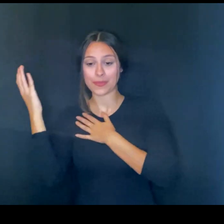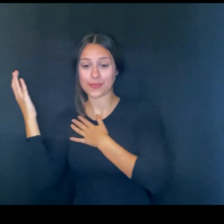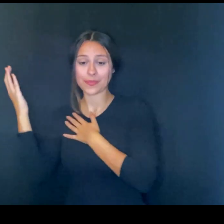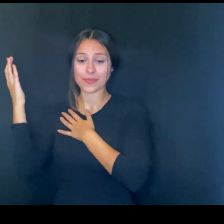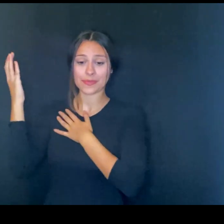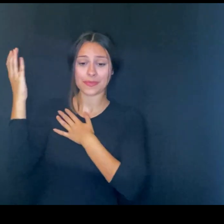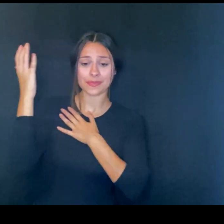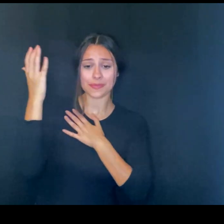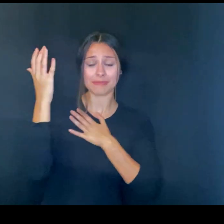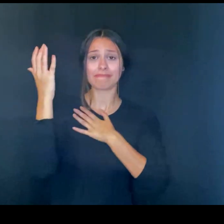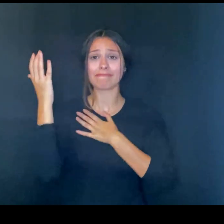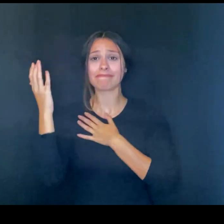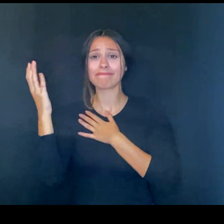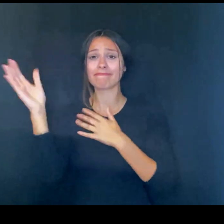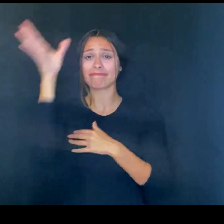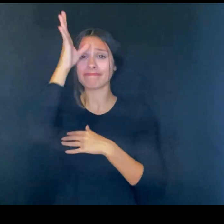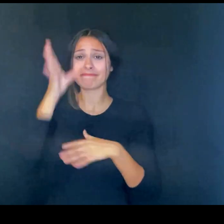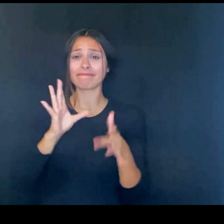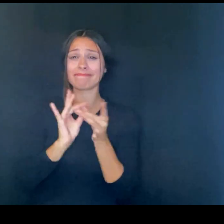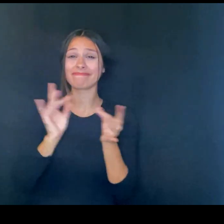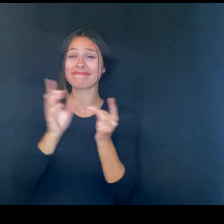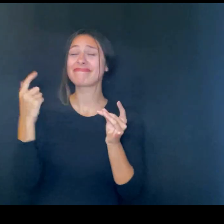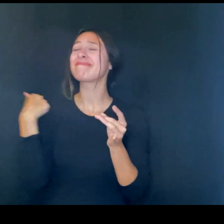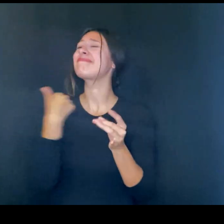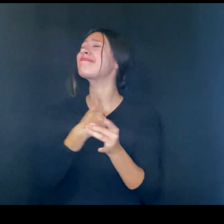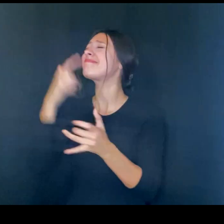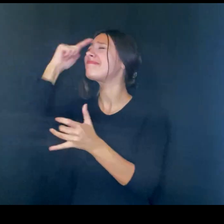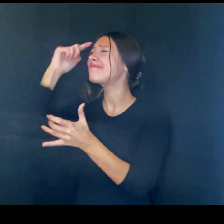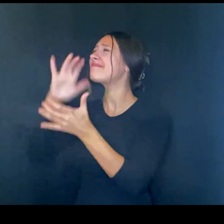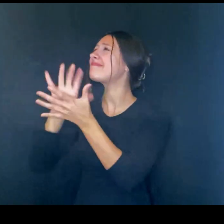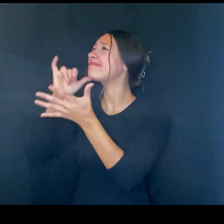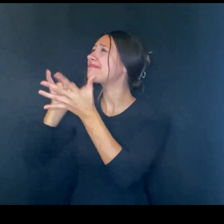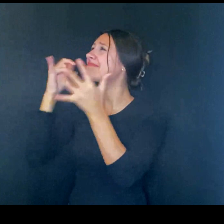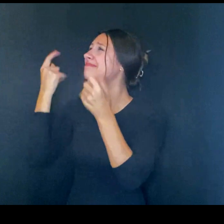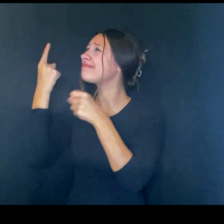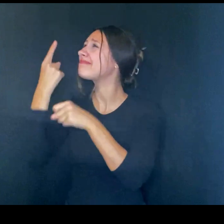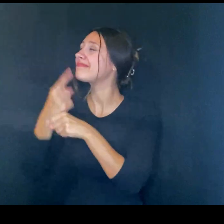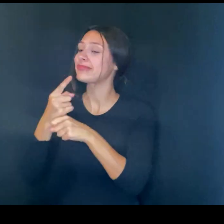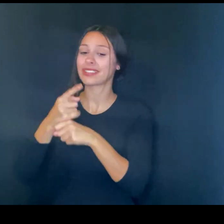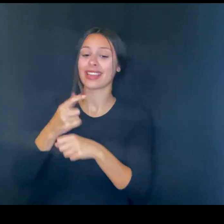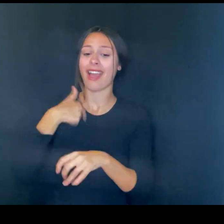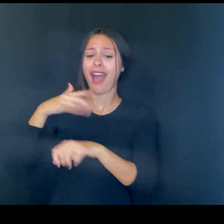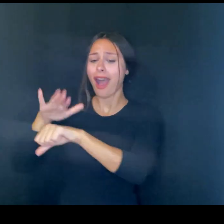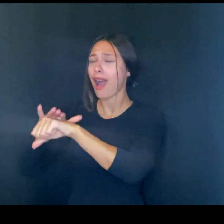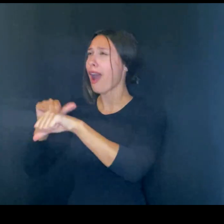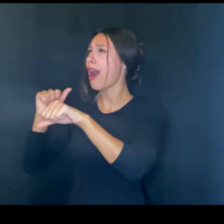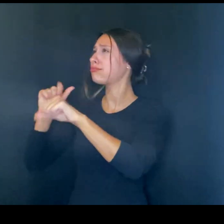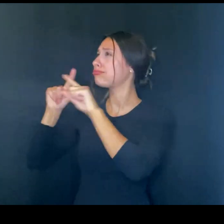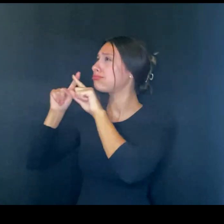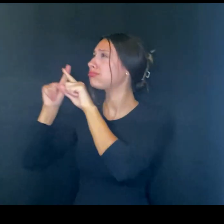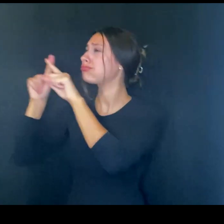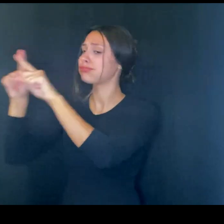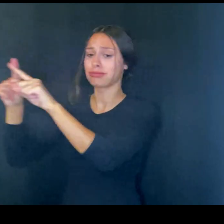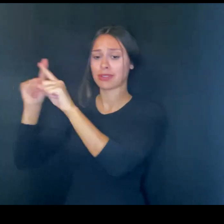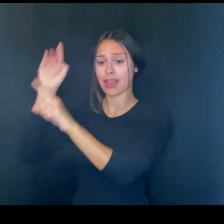faithfulness. Oh, we believe that today. I'm calling on the God of